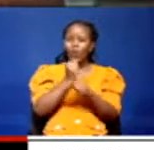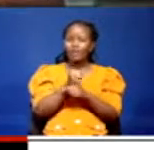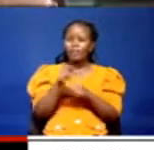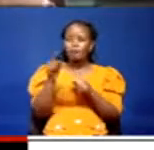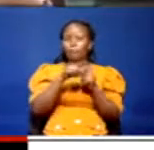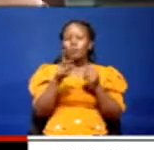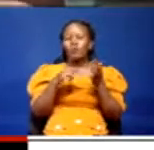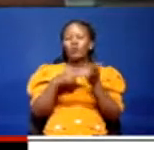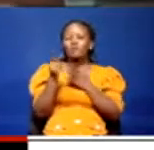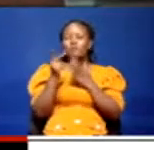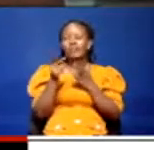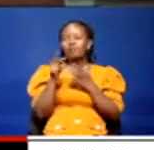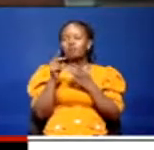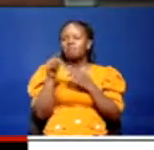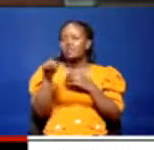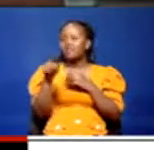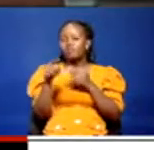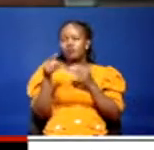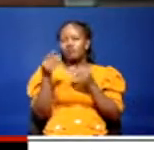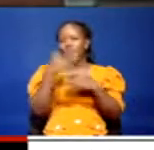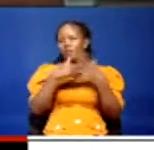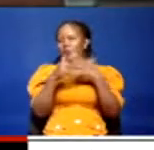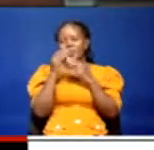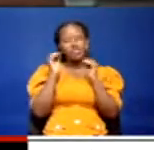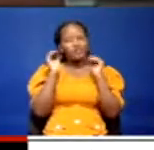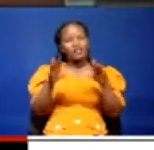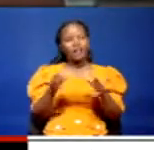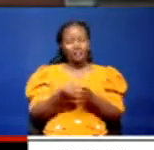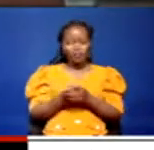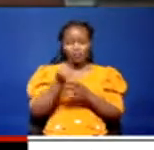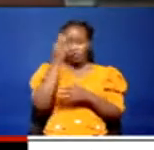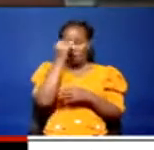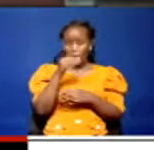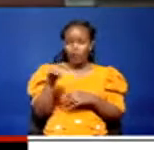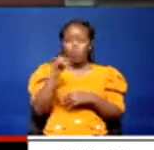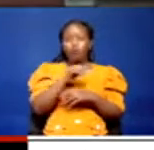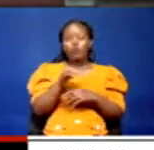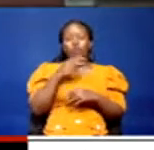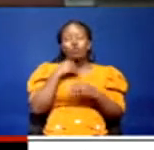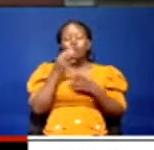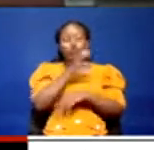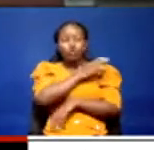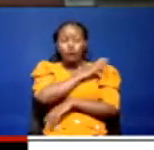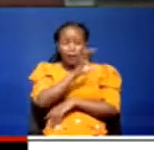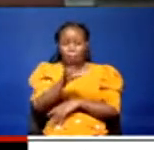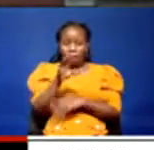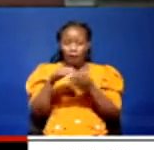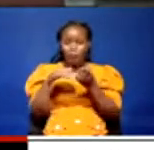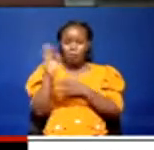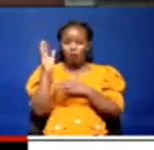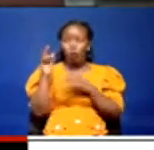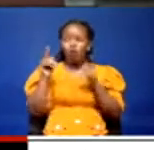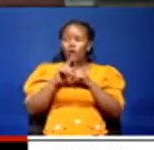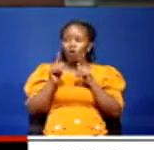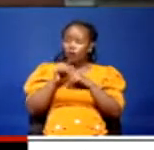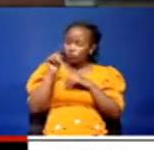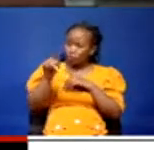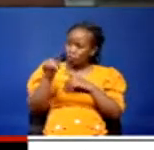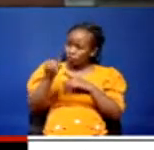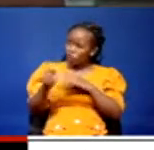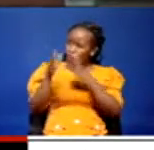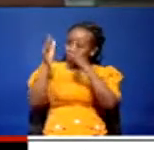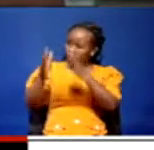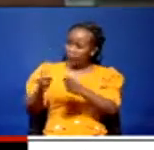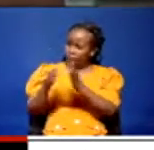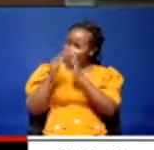these very comfortable offices, as you can see, what do you give back to the society? So then you as the leader, you must ask